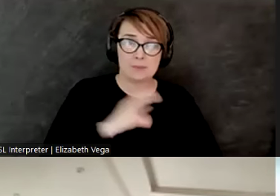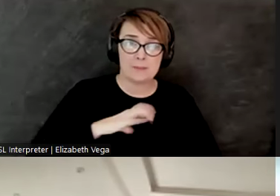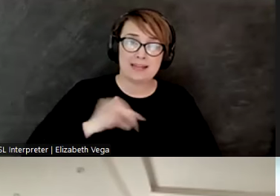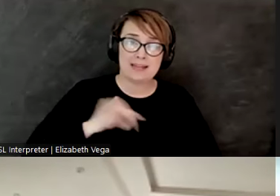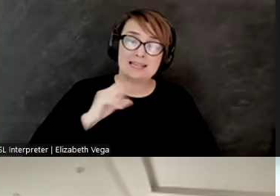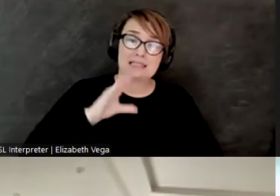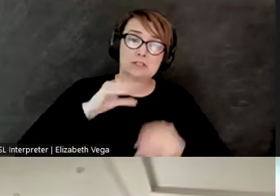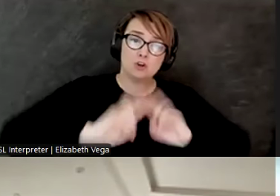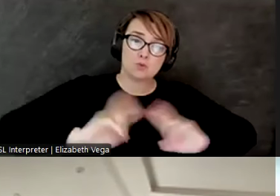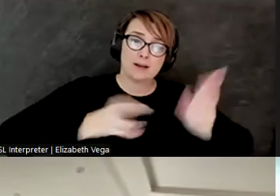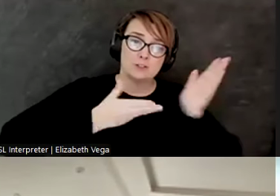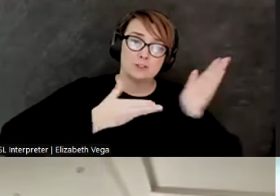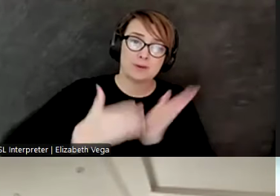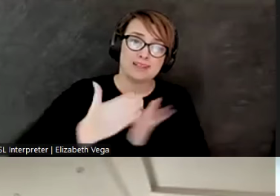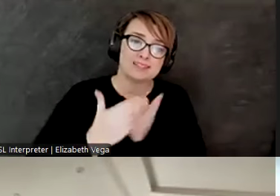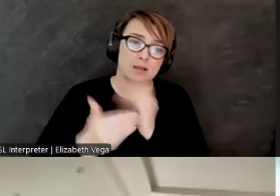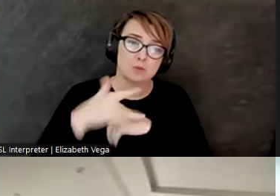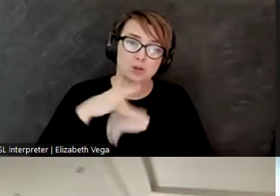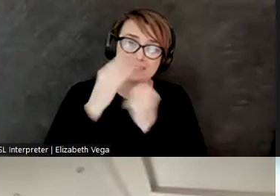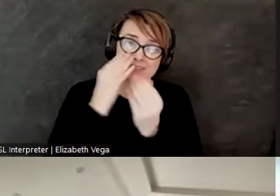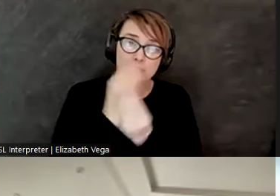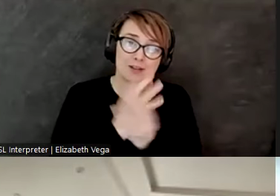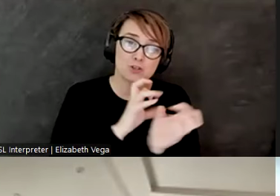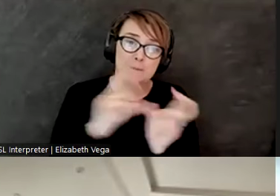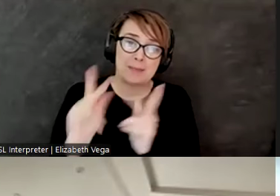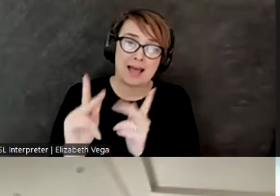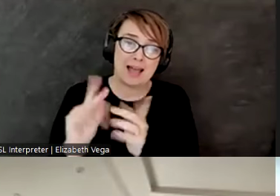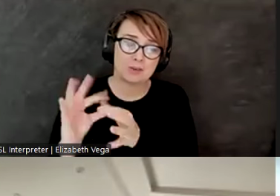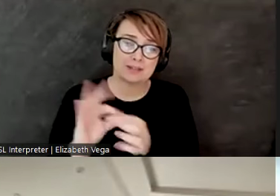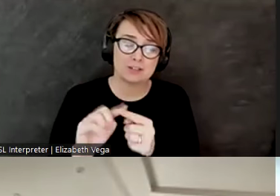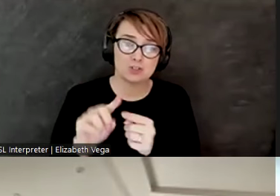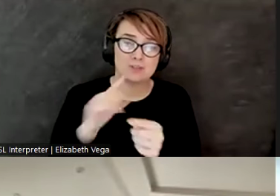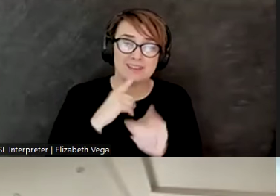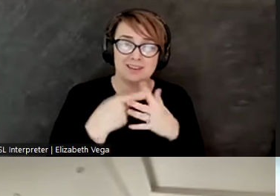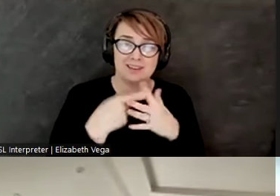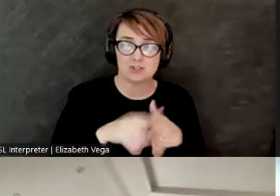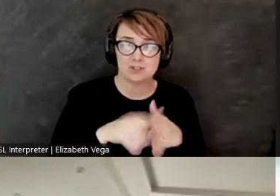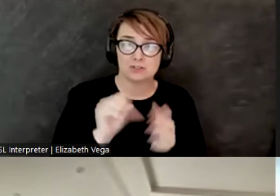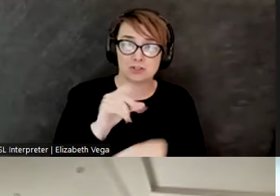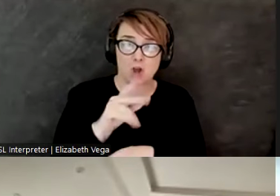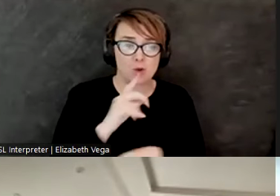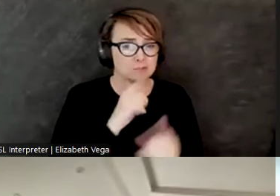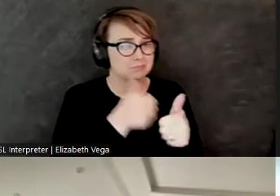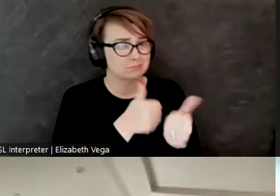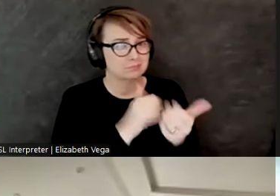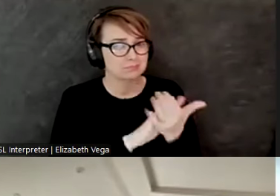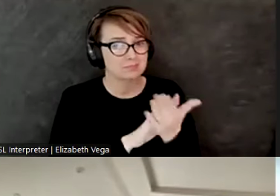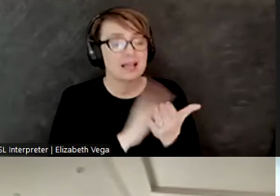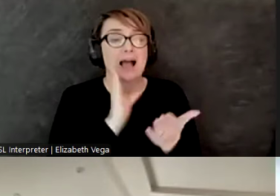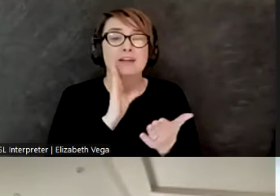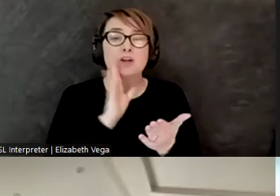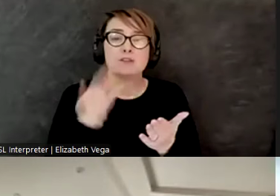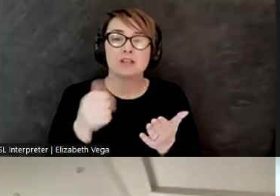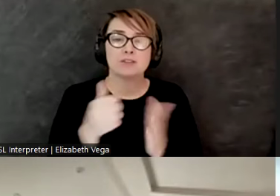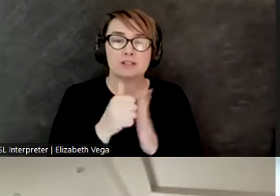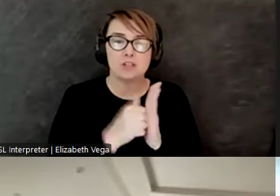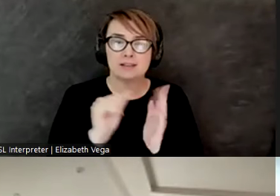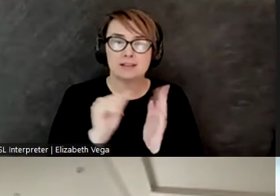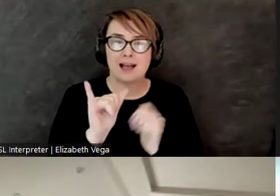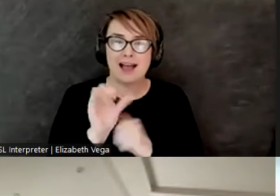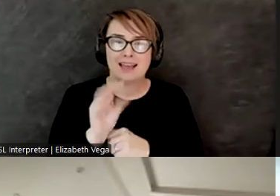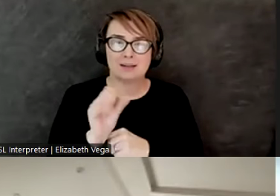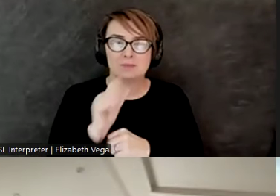initial information back around that initial scope. More power to you. And I know there are other agenda items that will roll over, as